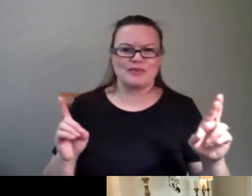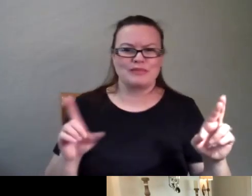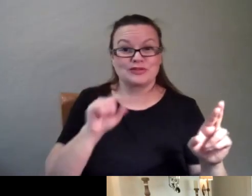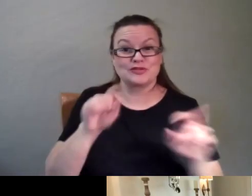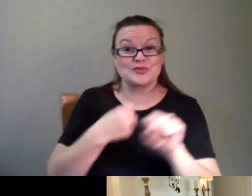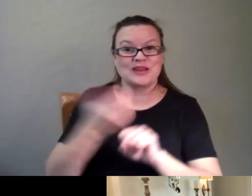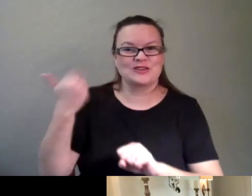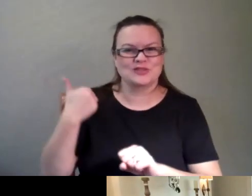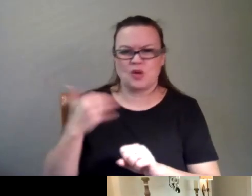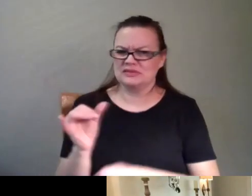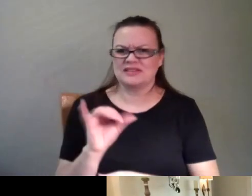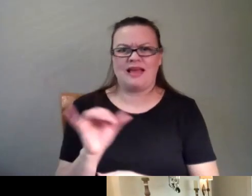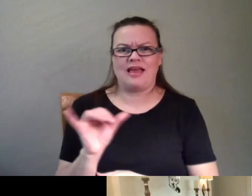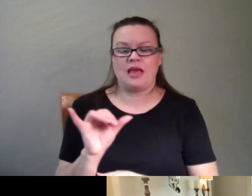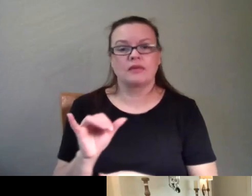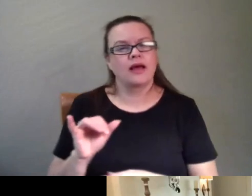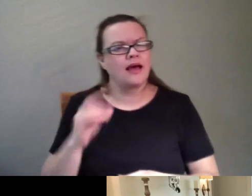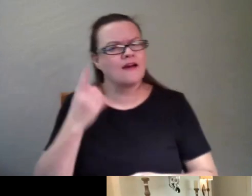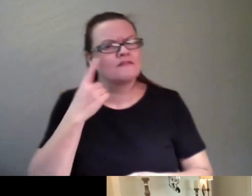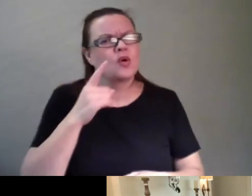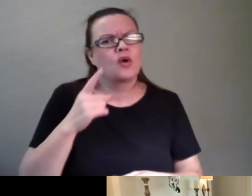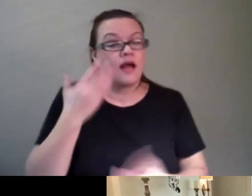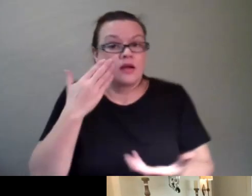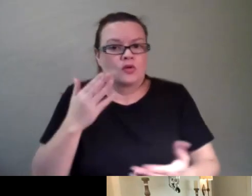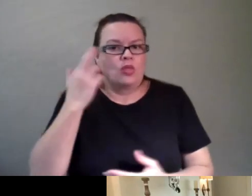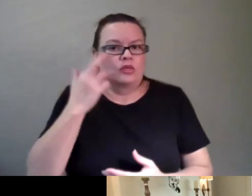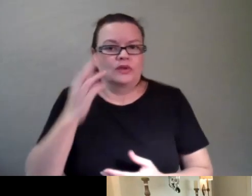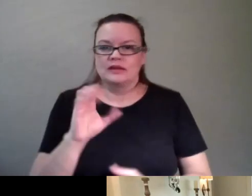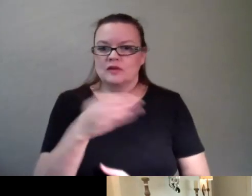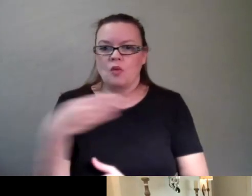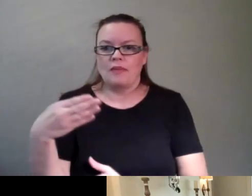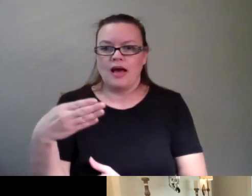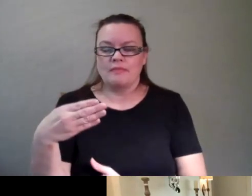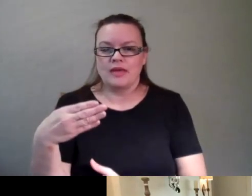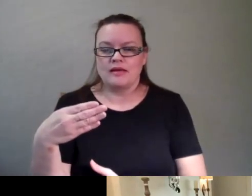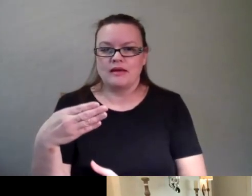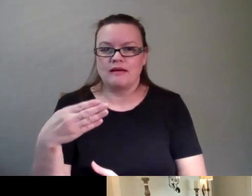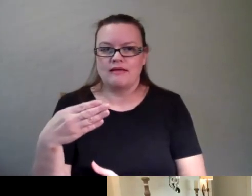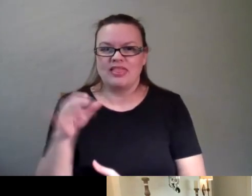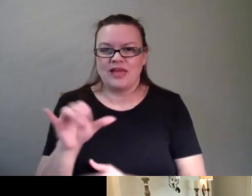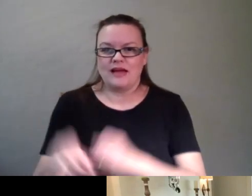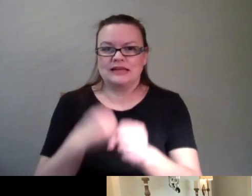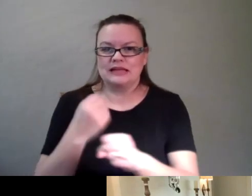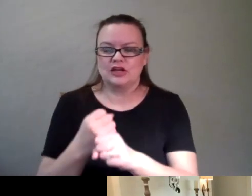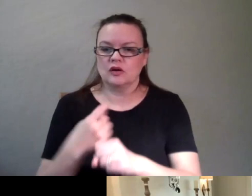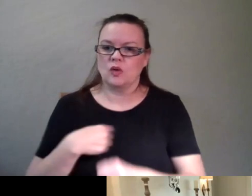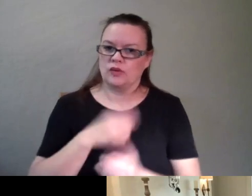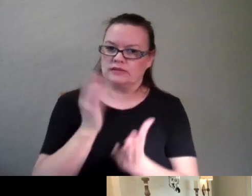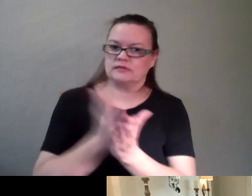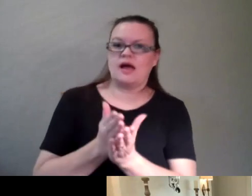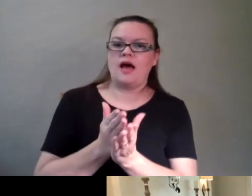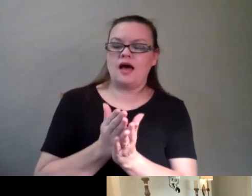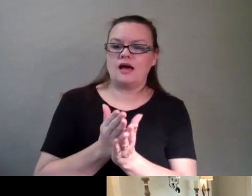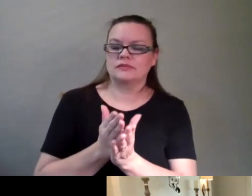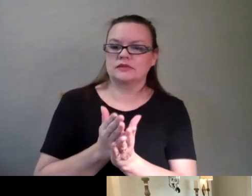for some reason during the Obama years, there seemed to be a drop off of that. I always thought it was interesting